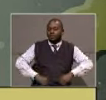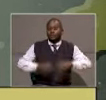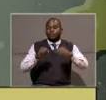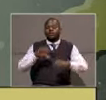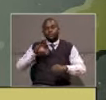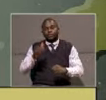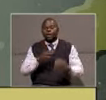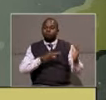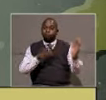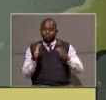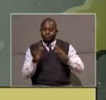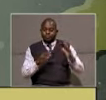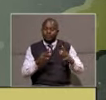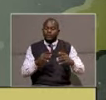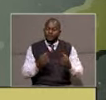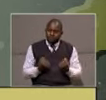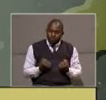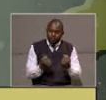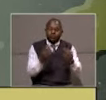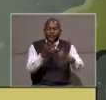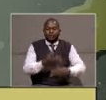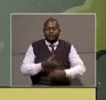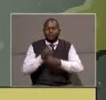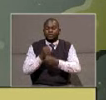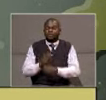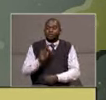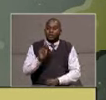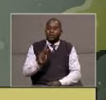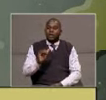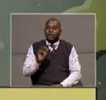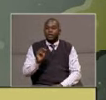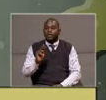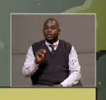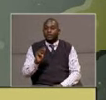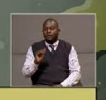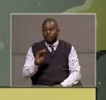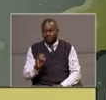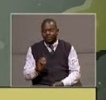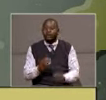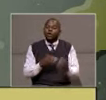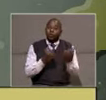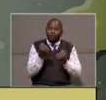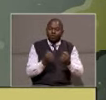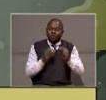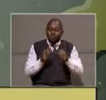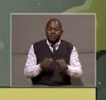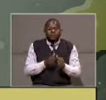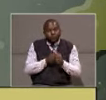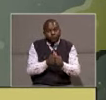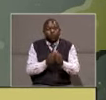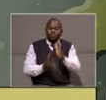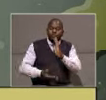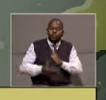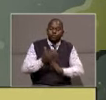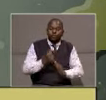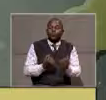Lorry Drivers and Transport Association, Byron Chinene, says drivers must follow professionalism while on